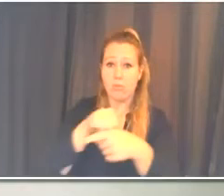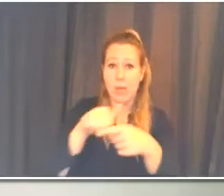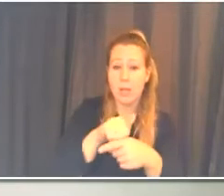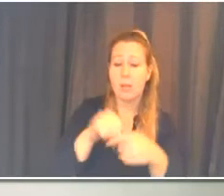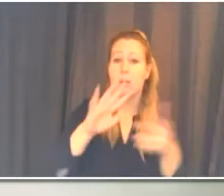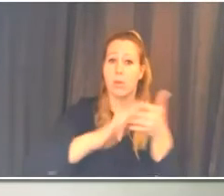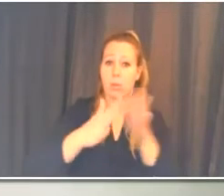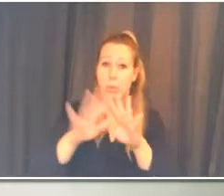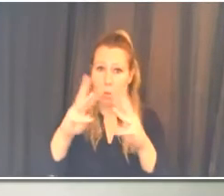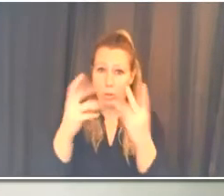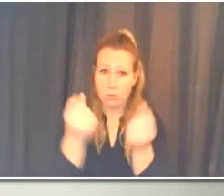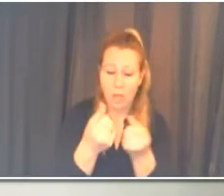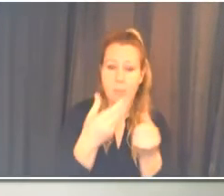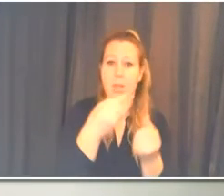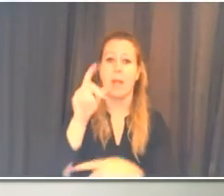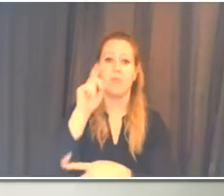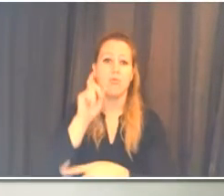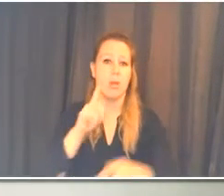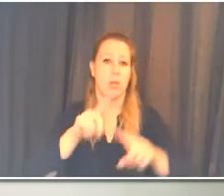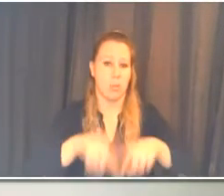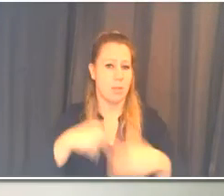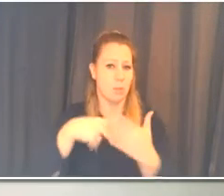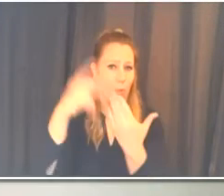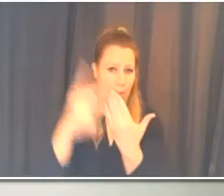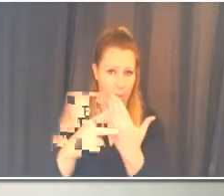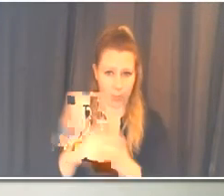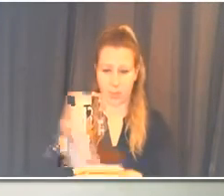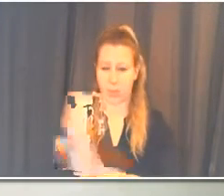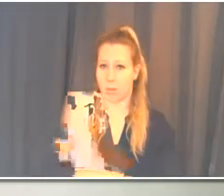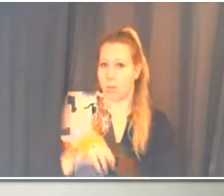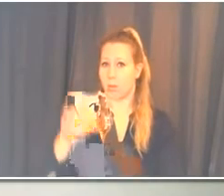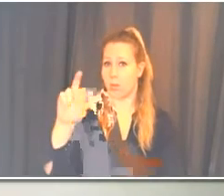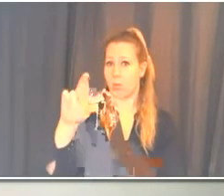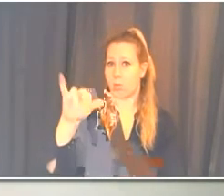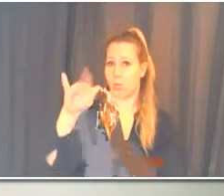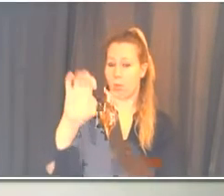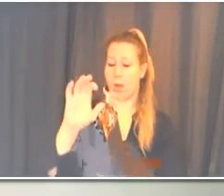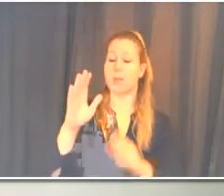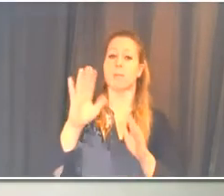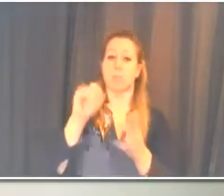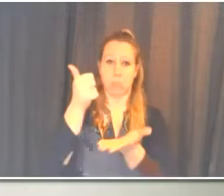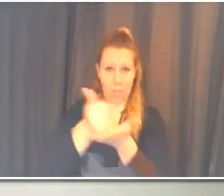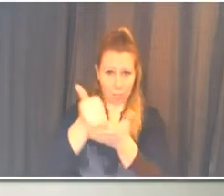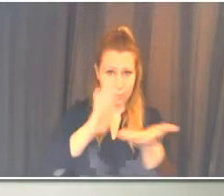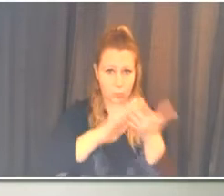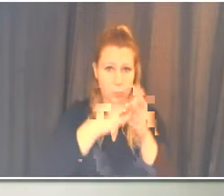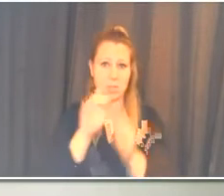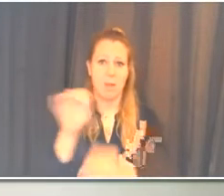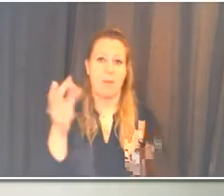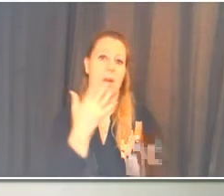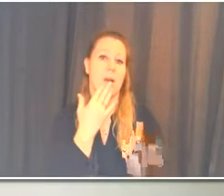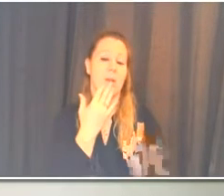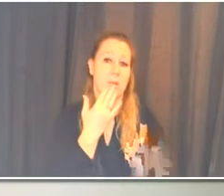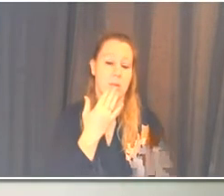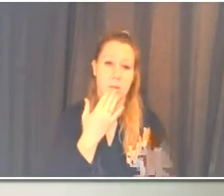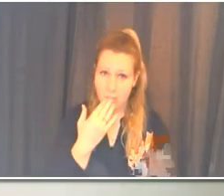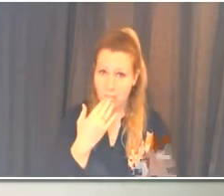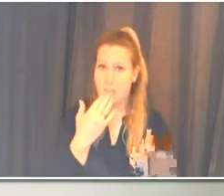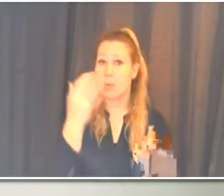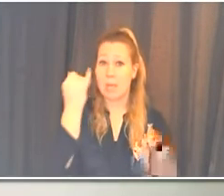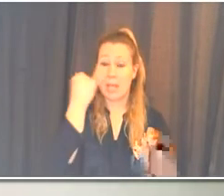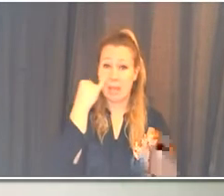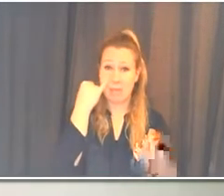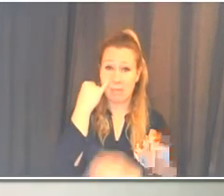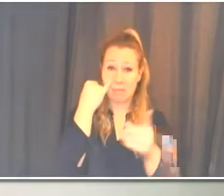in the community or fears around escalation survivors need Services they are comfortable with and that don't compound other issues such as employment or economic